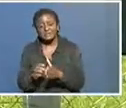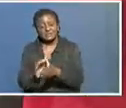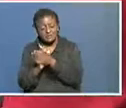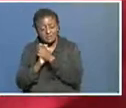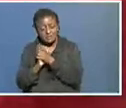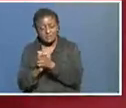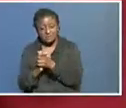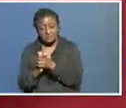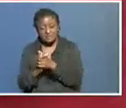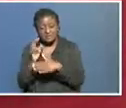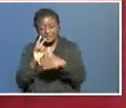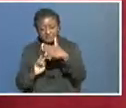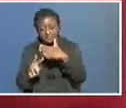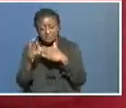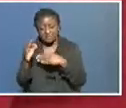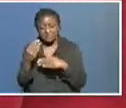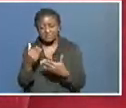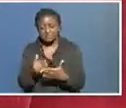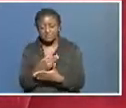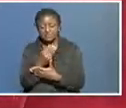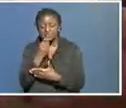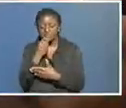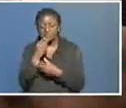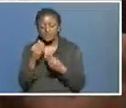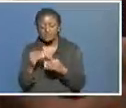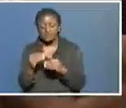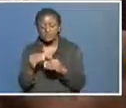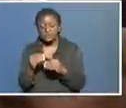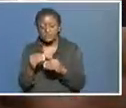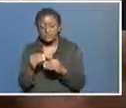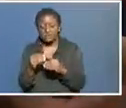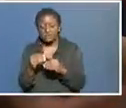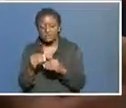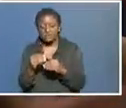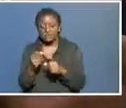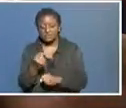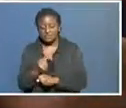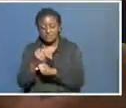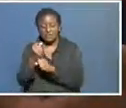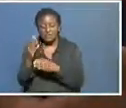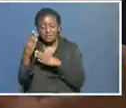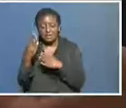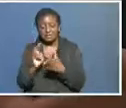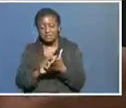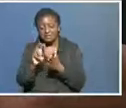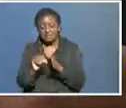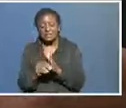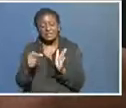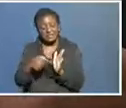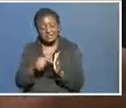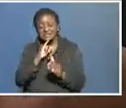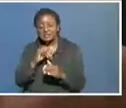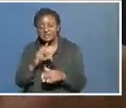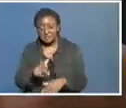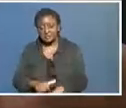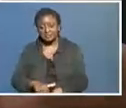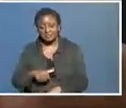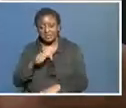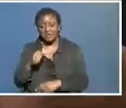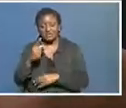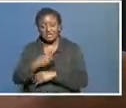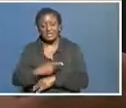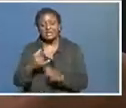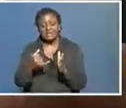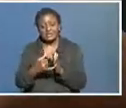store, championing Bahamian investment in the country. This is a proud day because this is a domestic investment. It's a